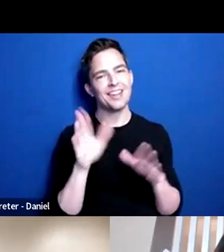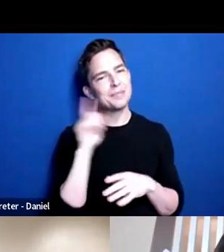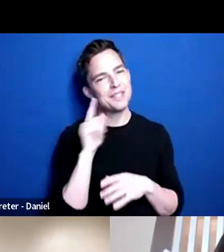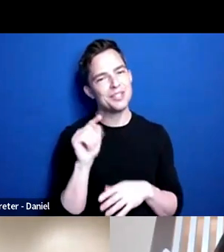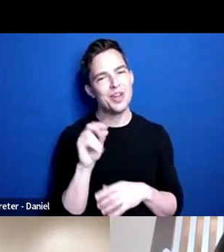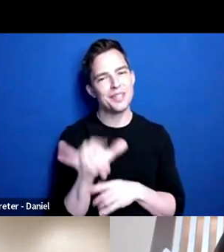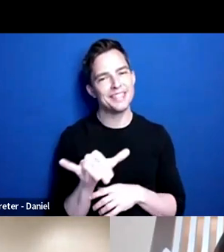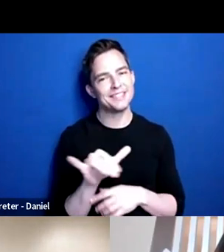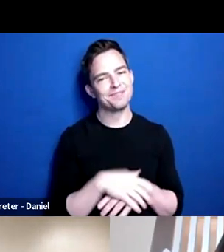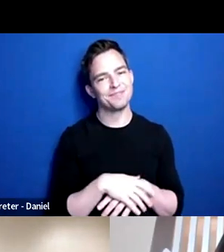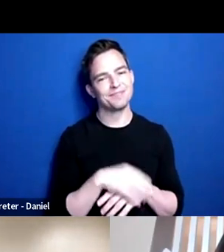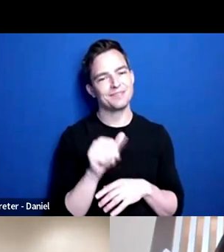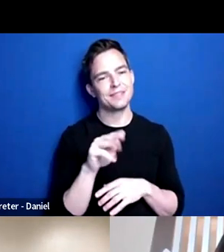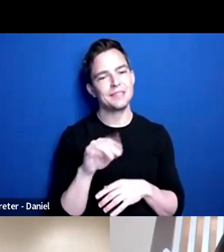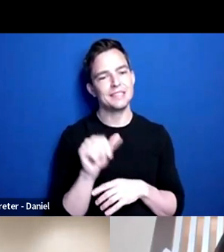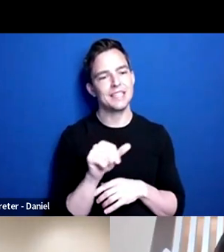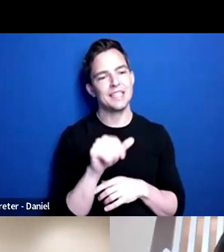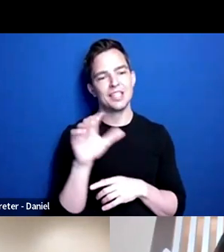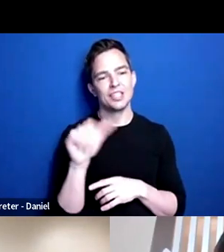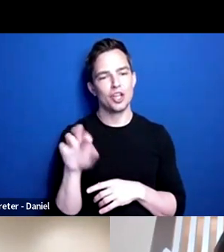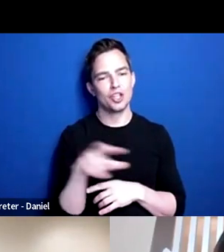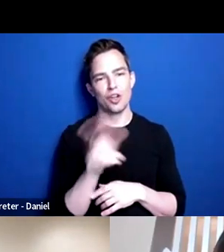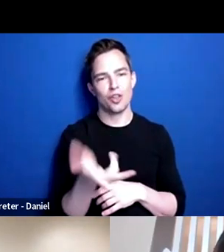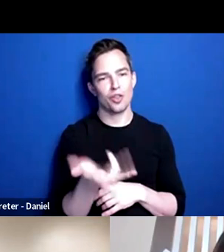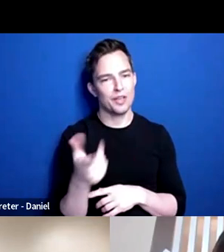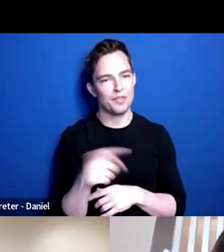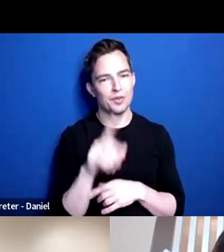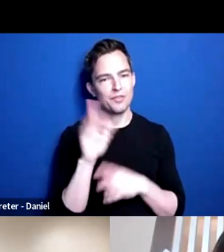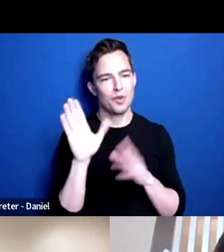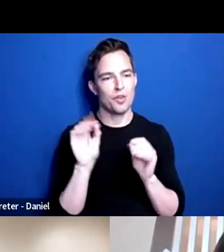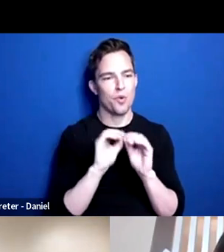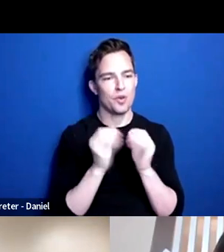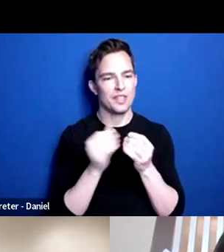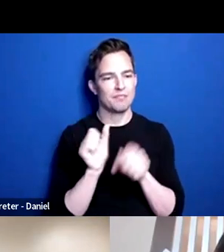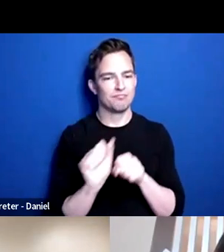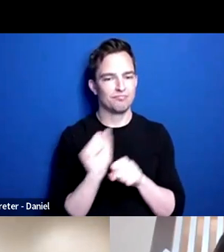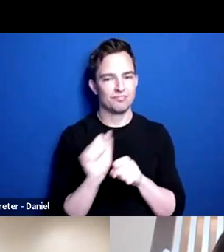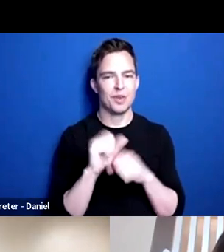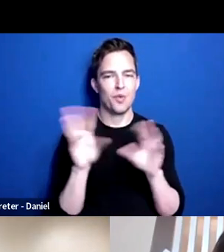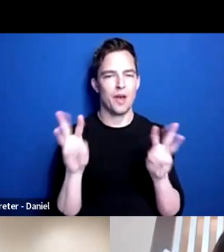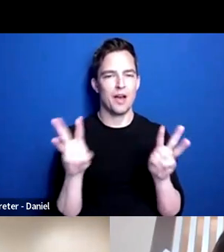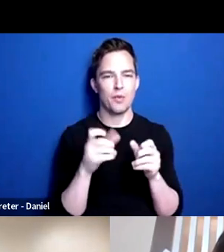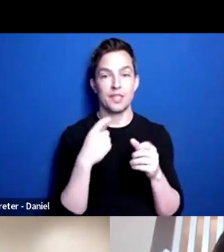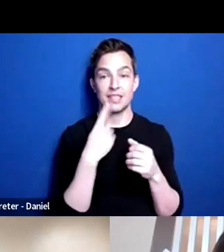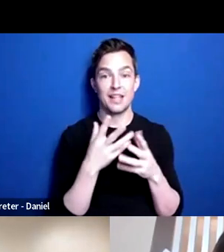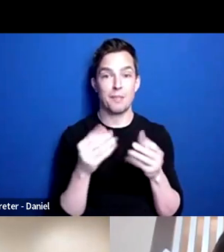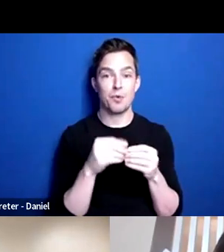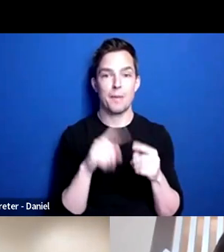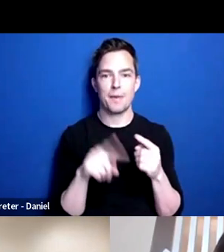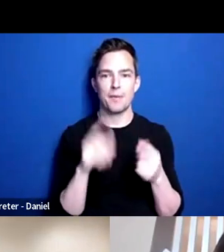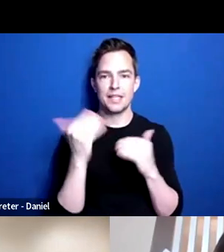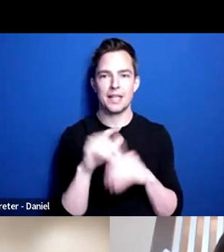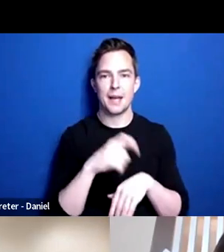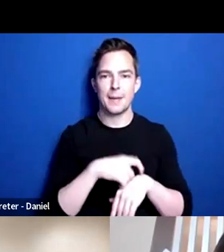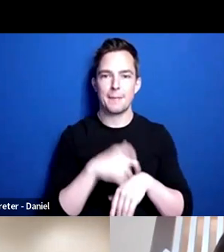and Amanda and Carter for the organization, right? Wow, wow. I want to say so much more, but we are so limited